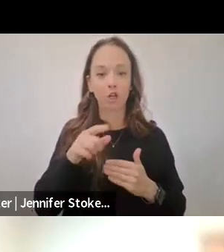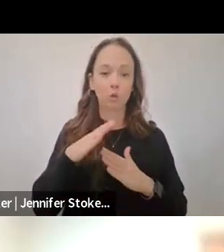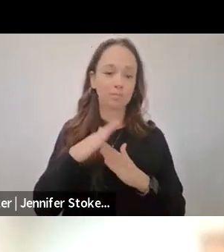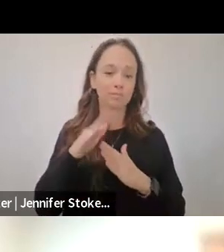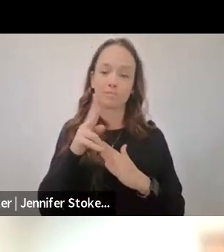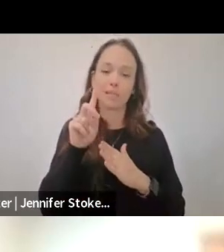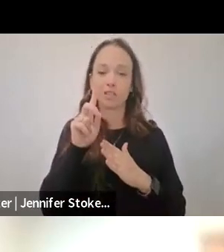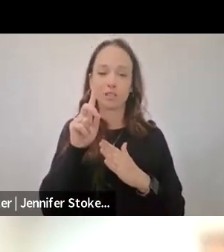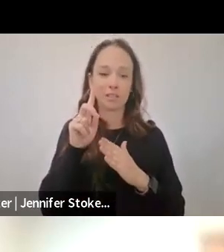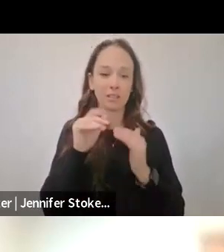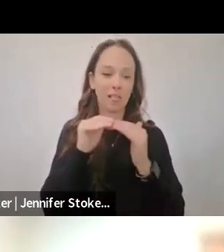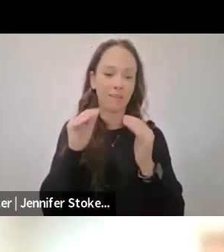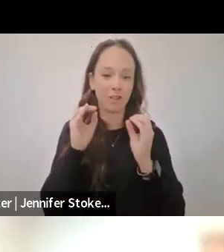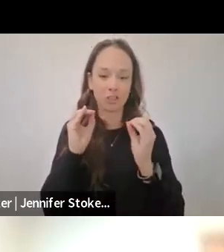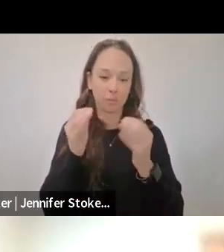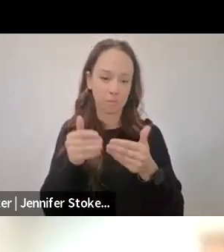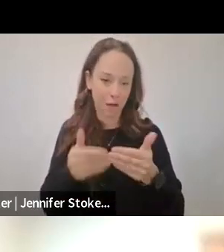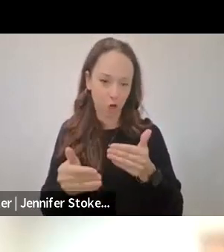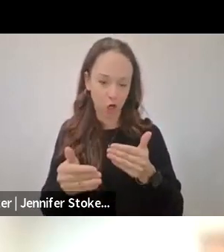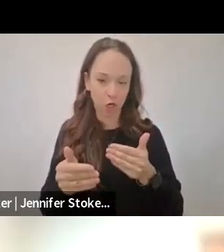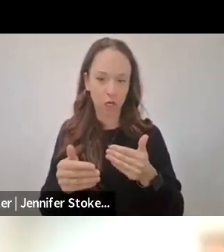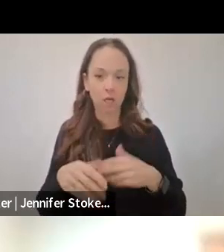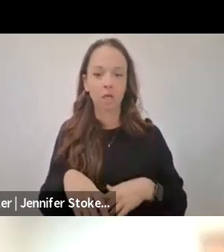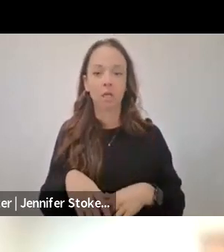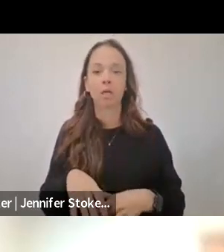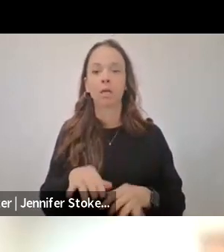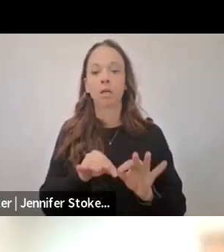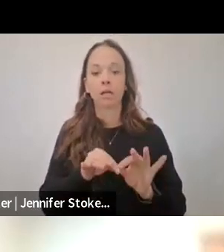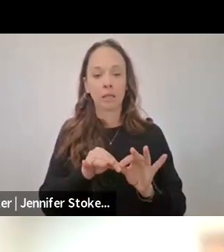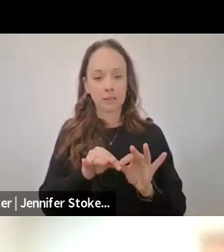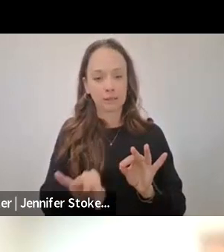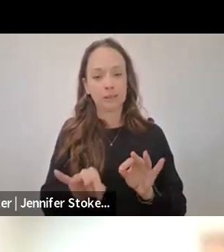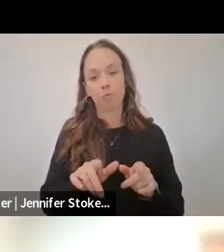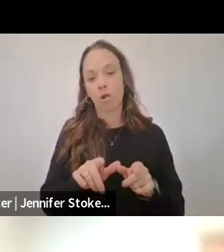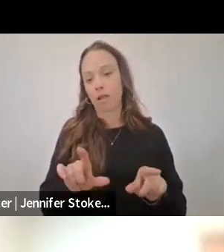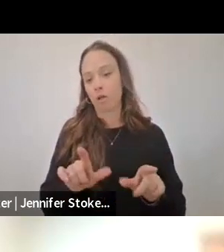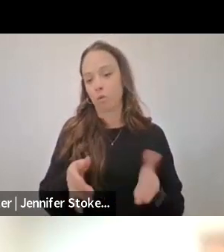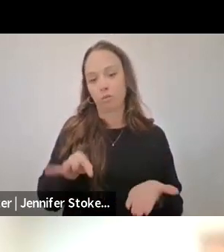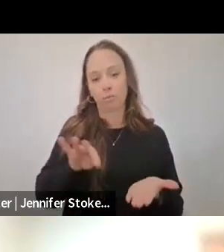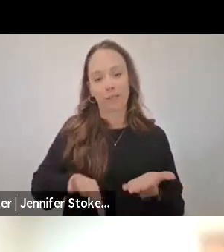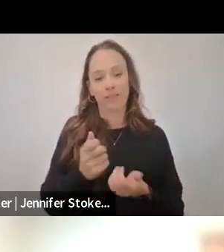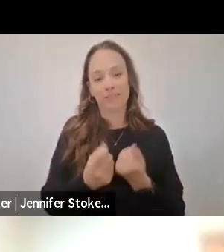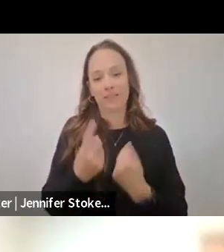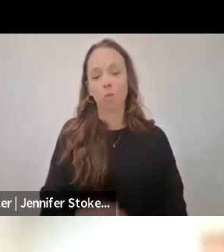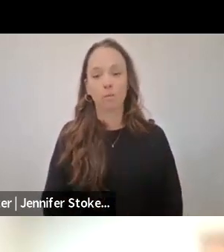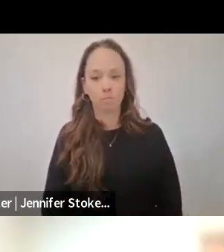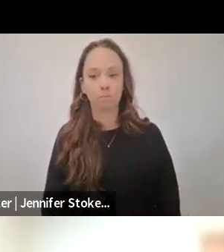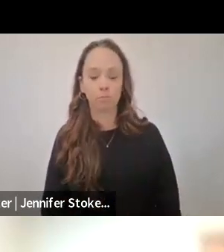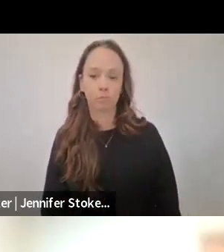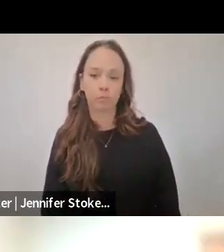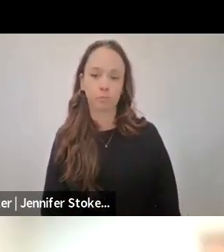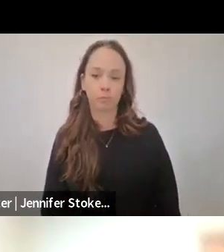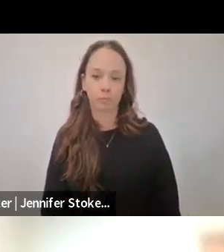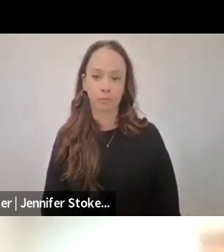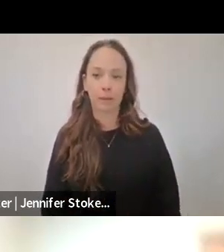in astrophysics or anything else, plain language benefits everyone. I just saw